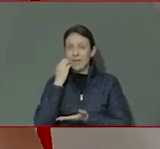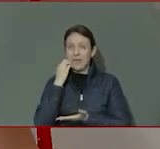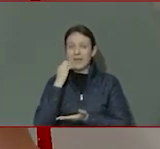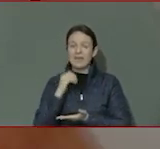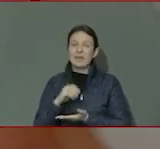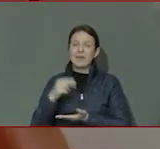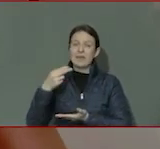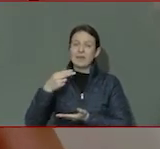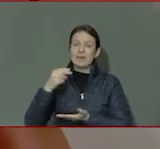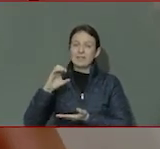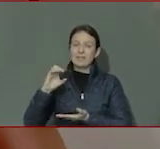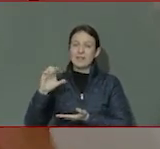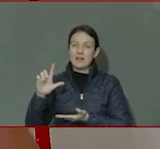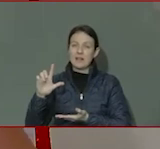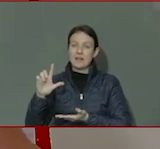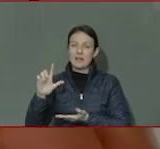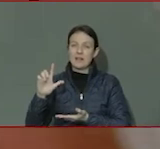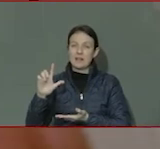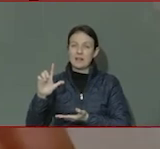that is in